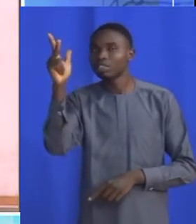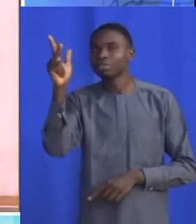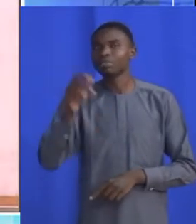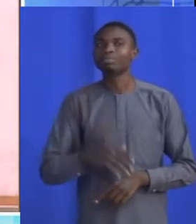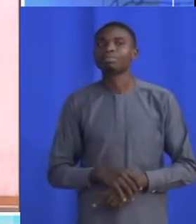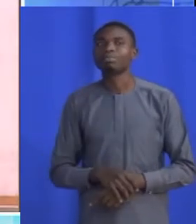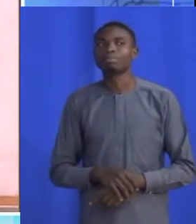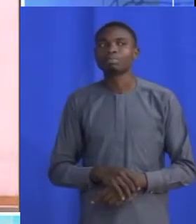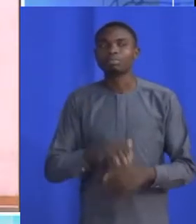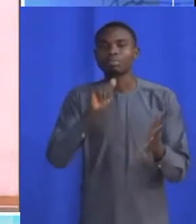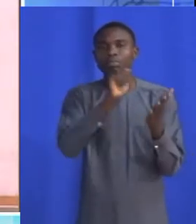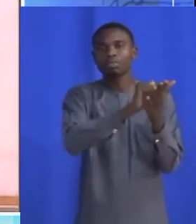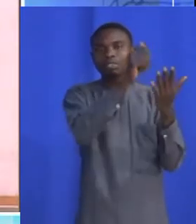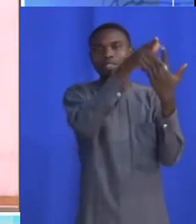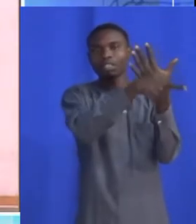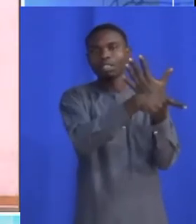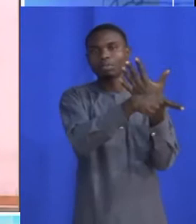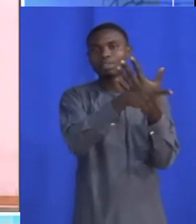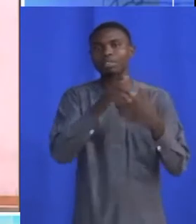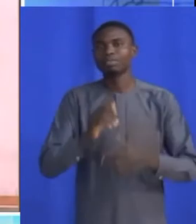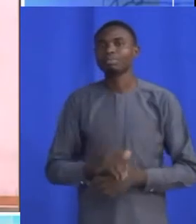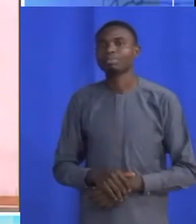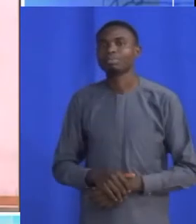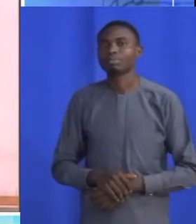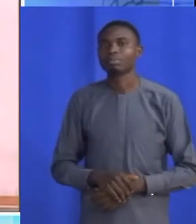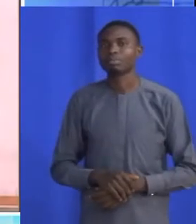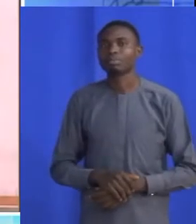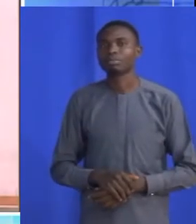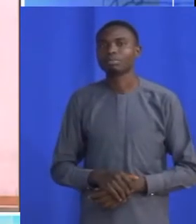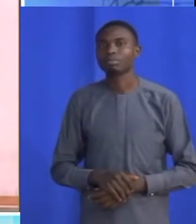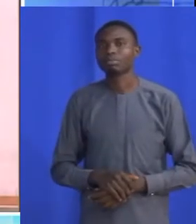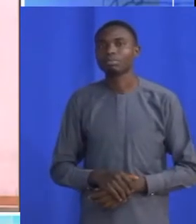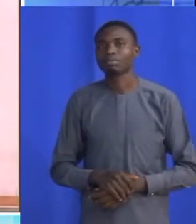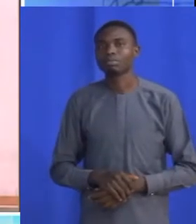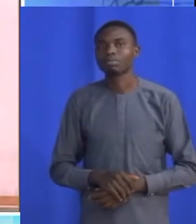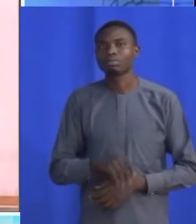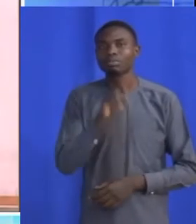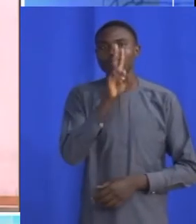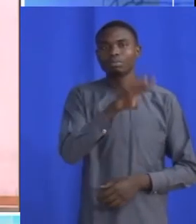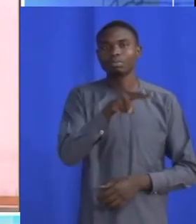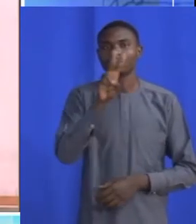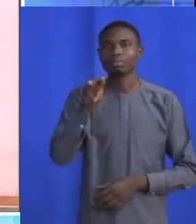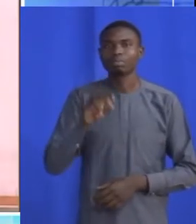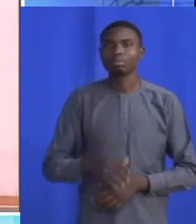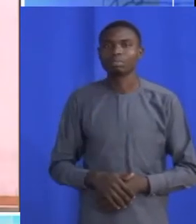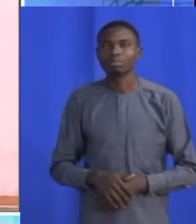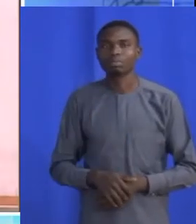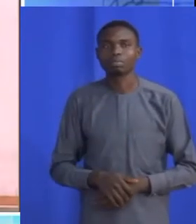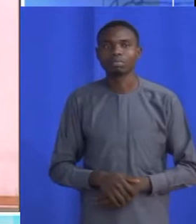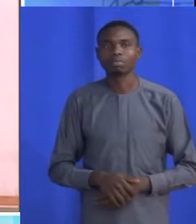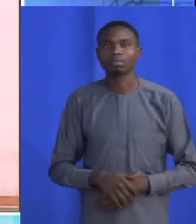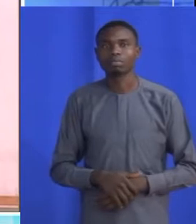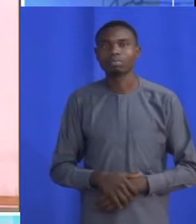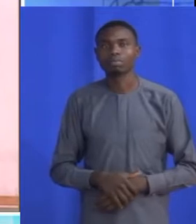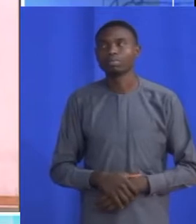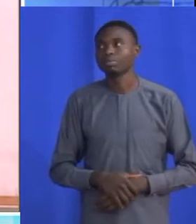Rule of law was a major concept in civic education, and it was Professor Kebbi